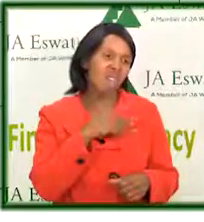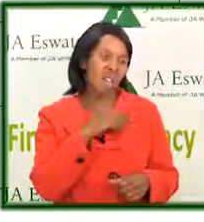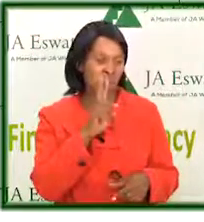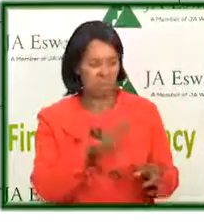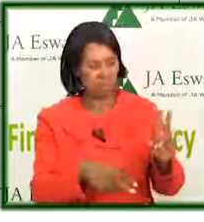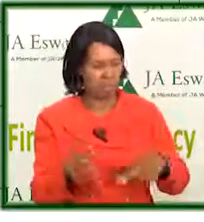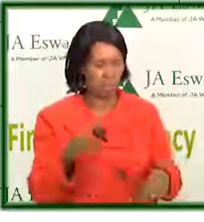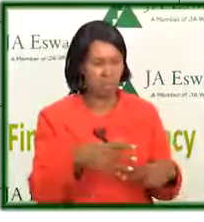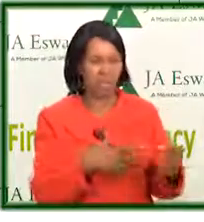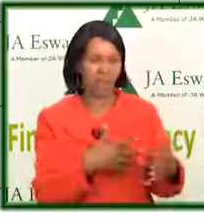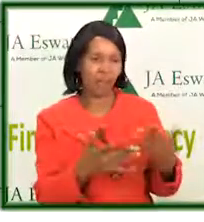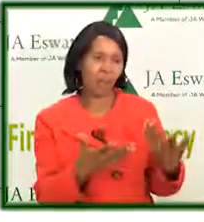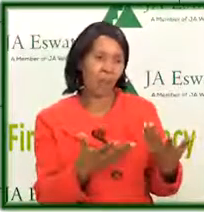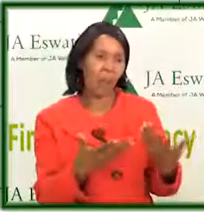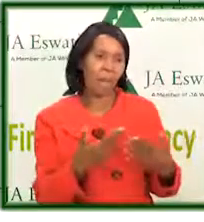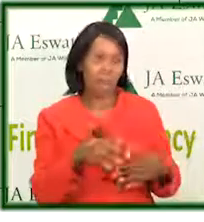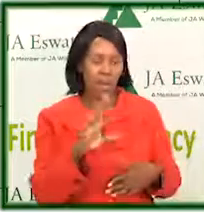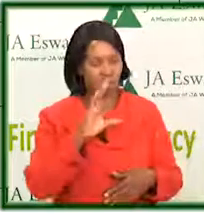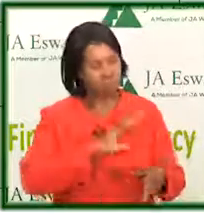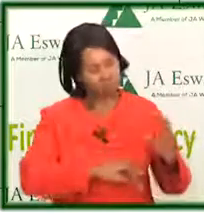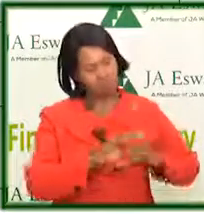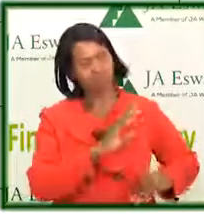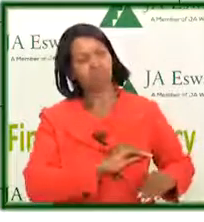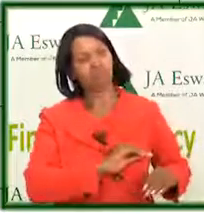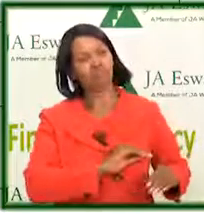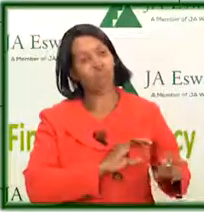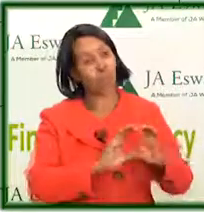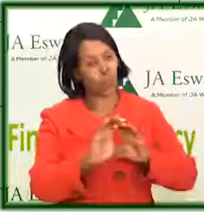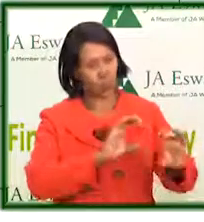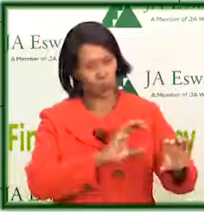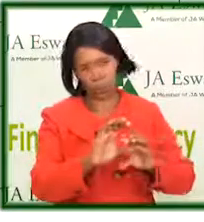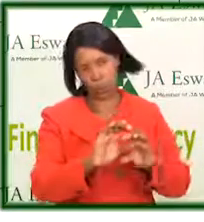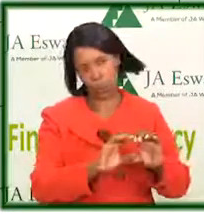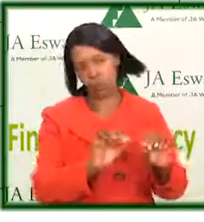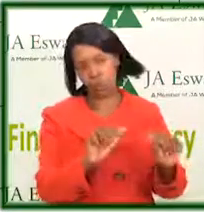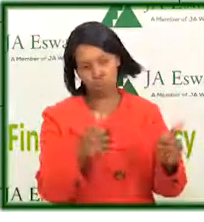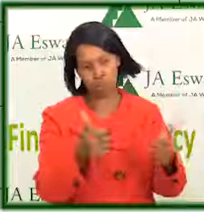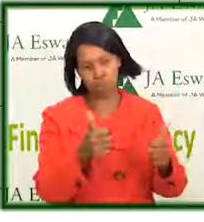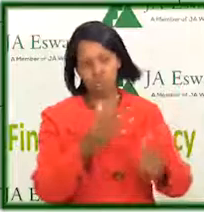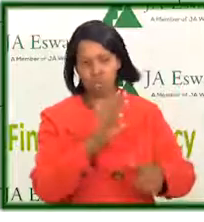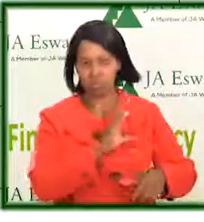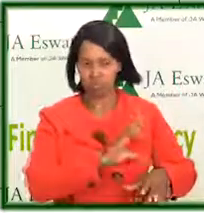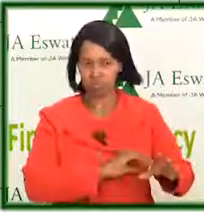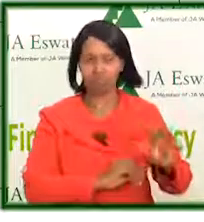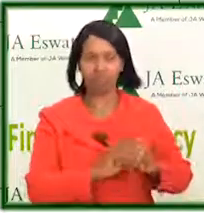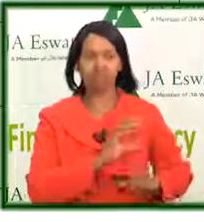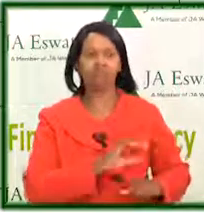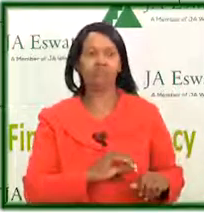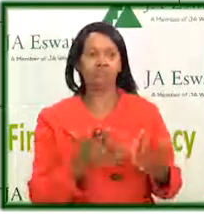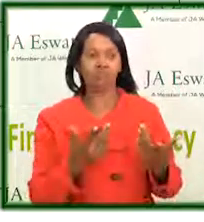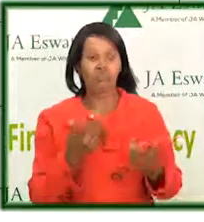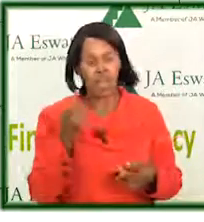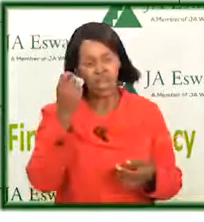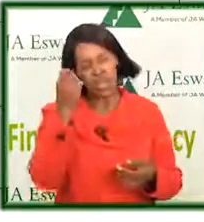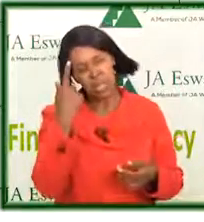about and list possible objections your customer might have. What will you say to counter this objection?